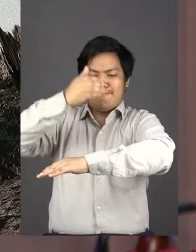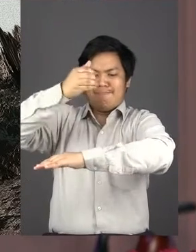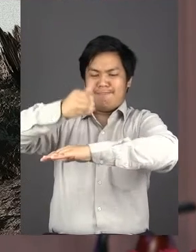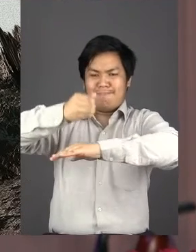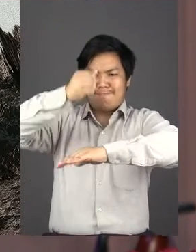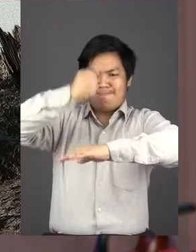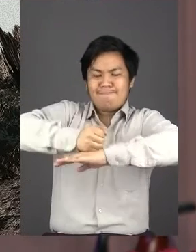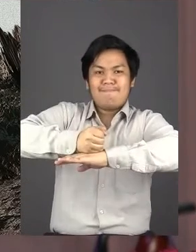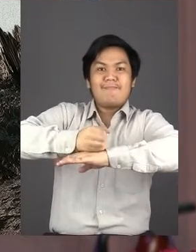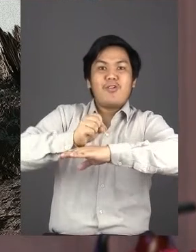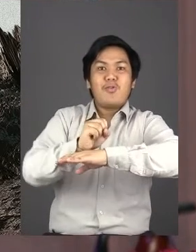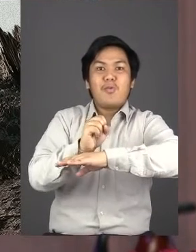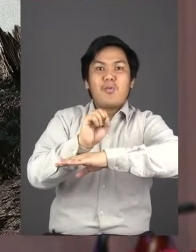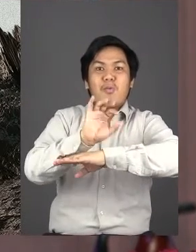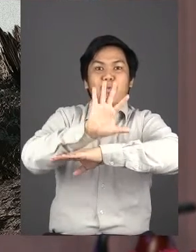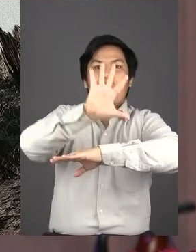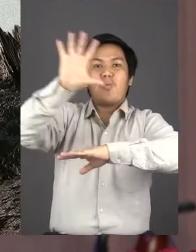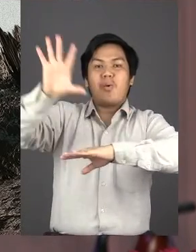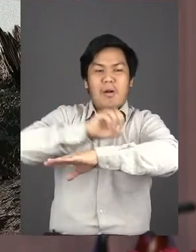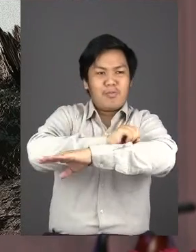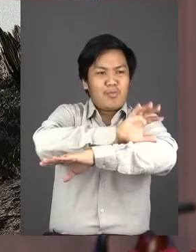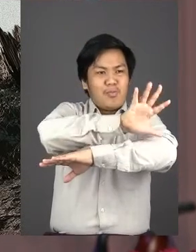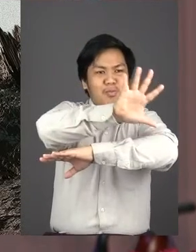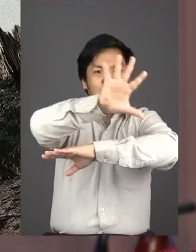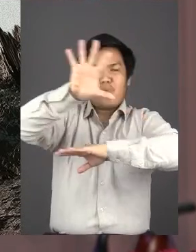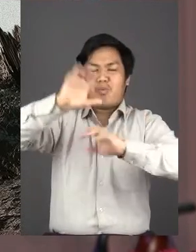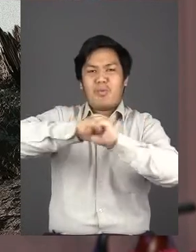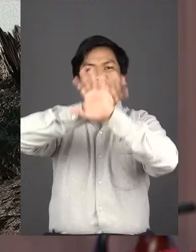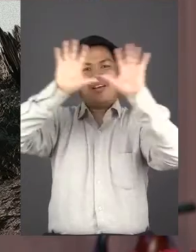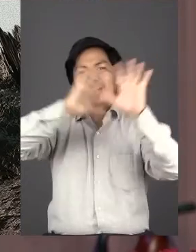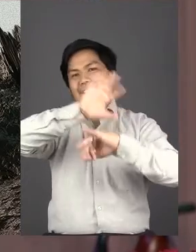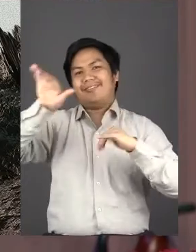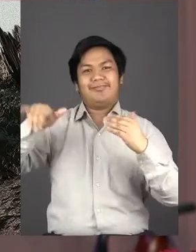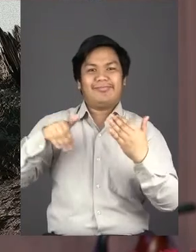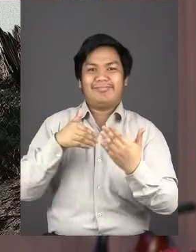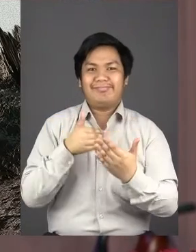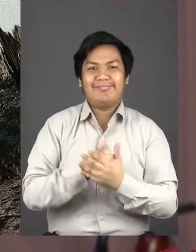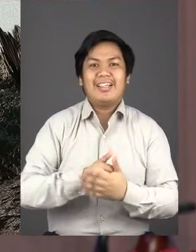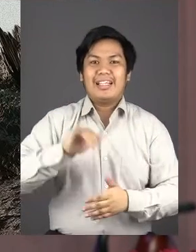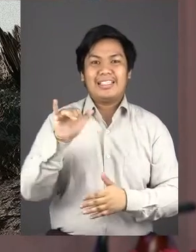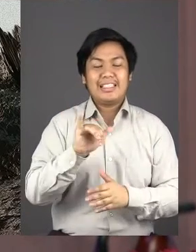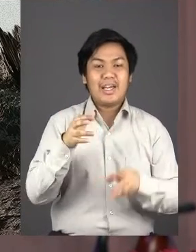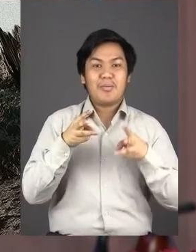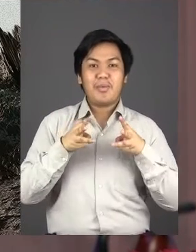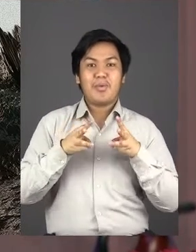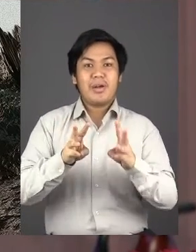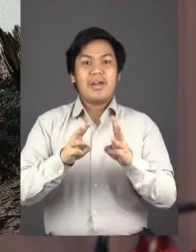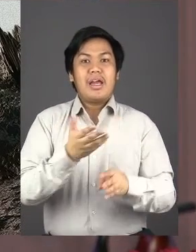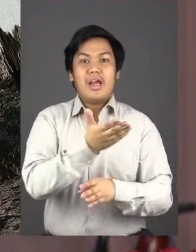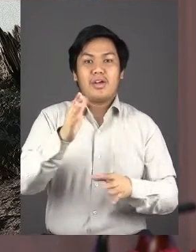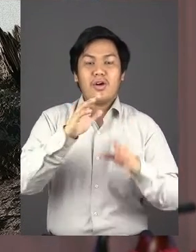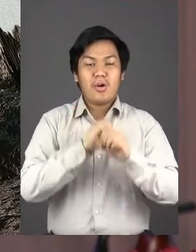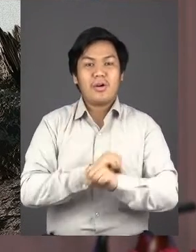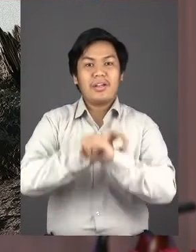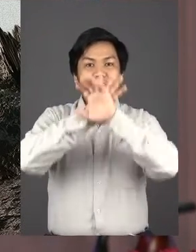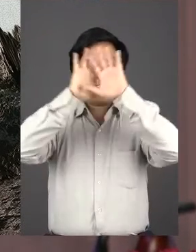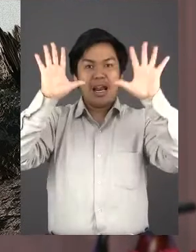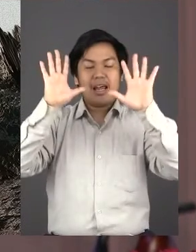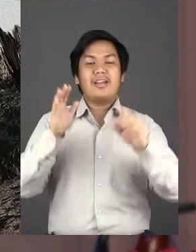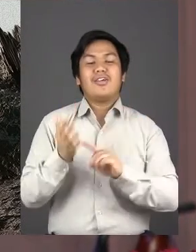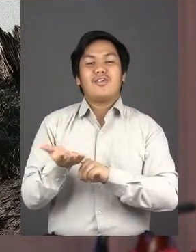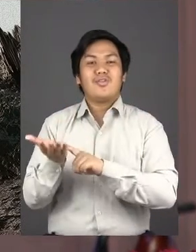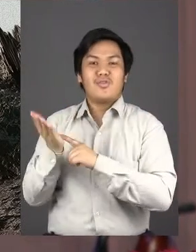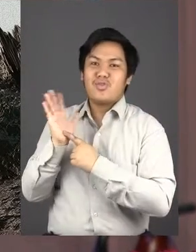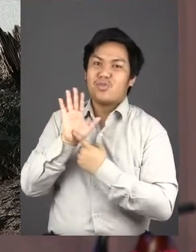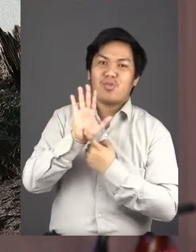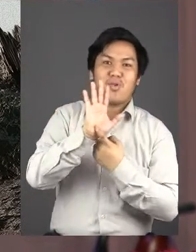all in the house. In the same way, let your light shine